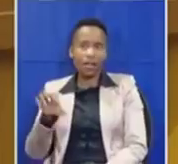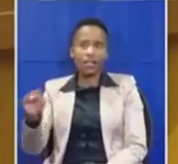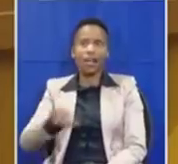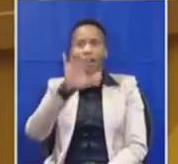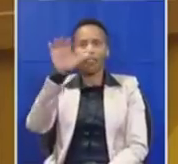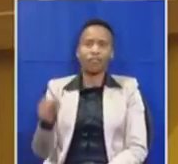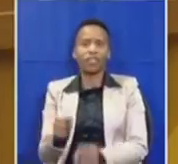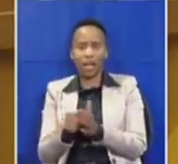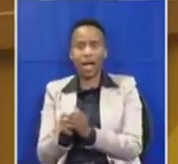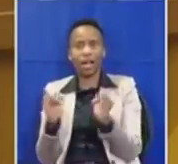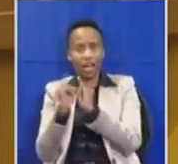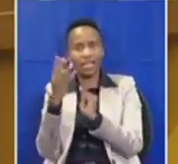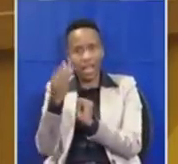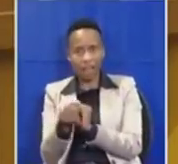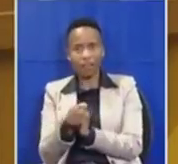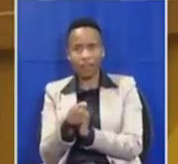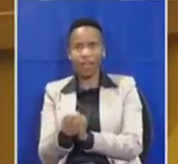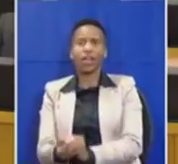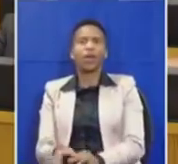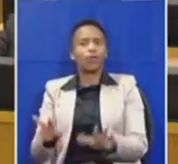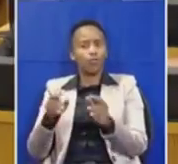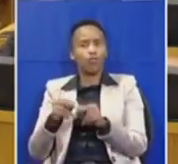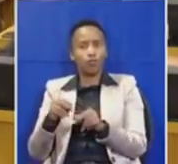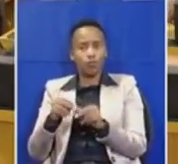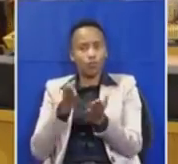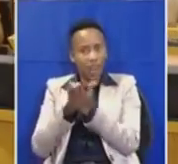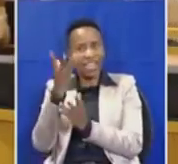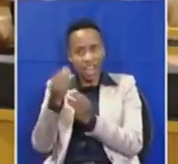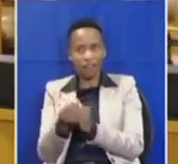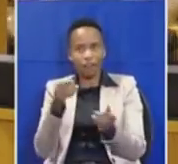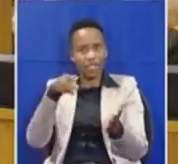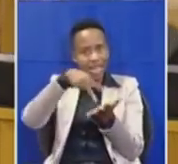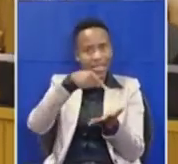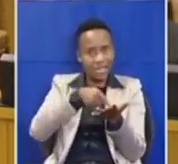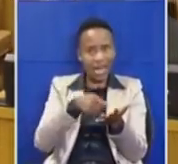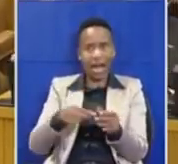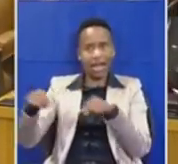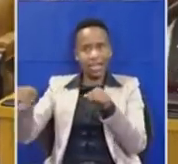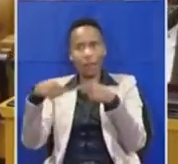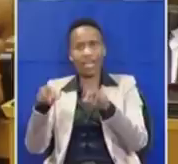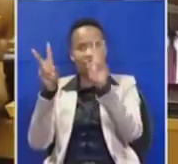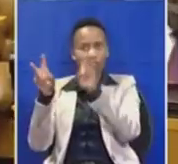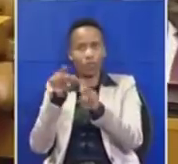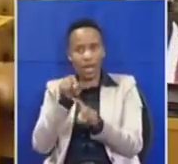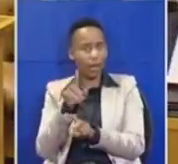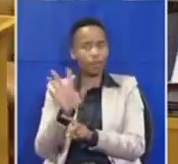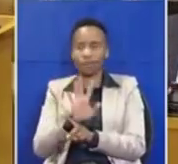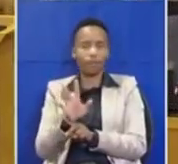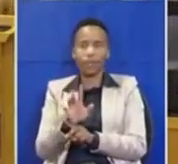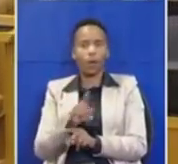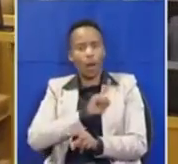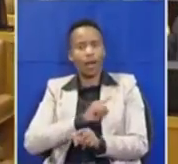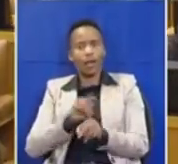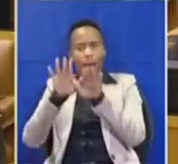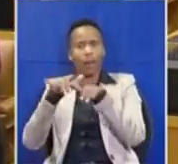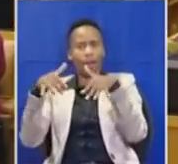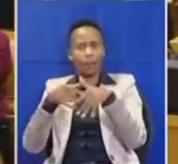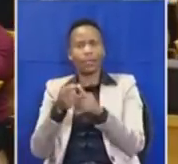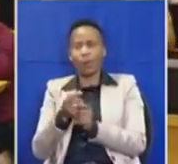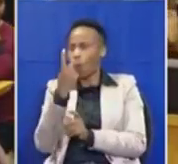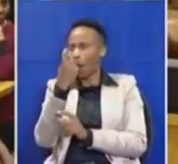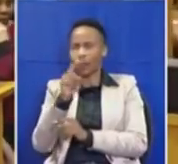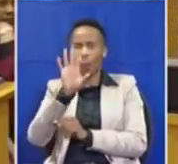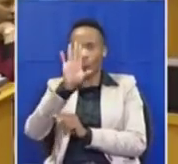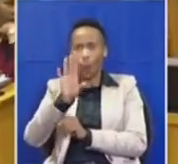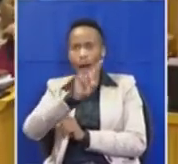come and stand here and debate this issue. Because ultimately, Parliament must ask itself this one question: